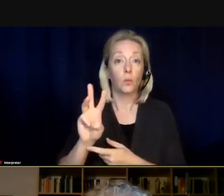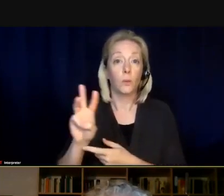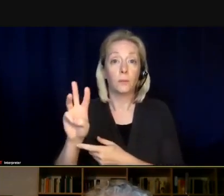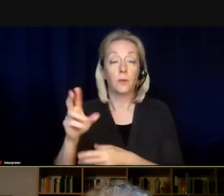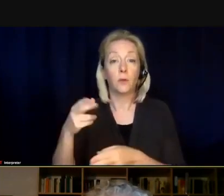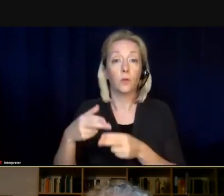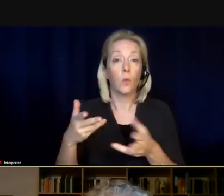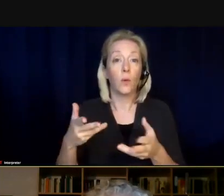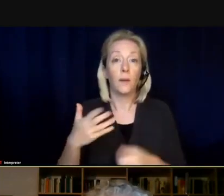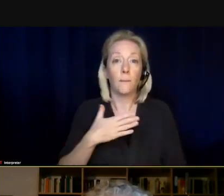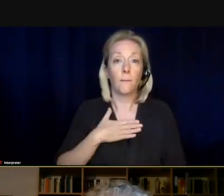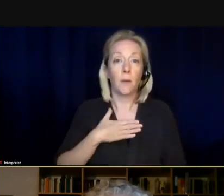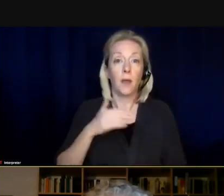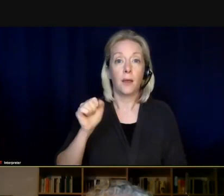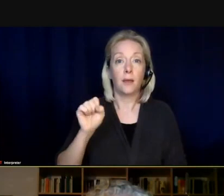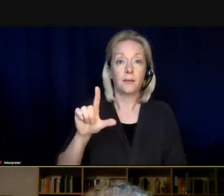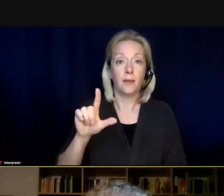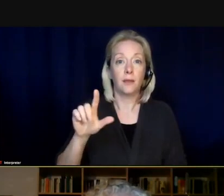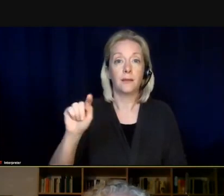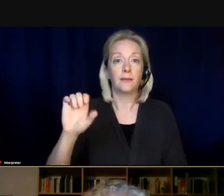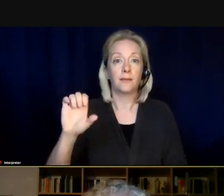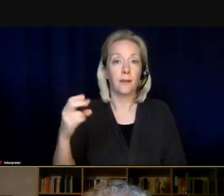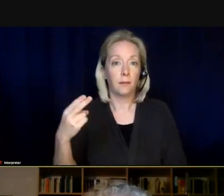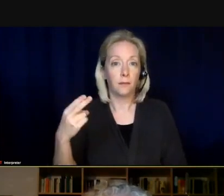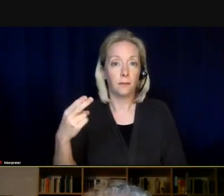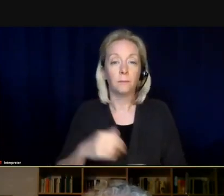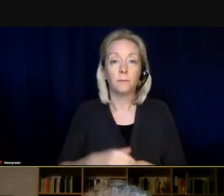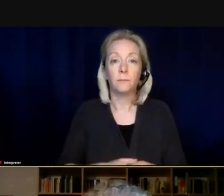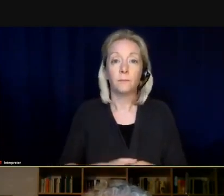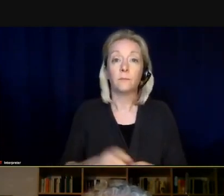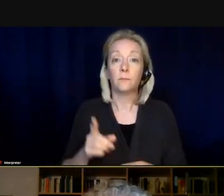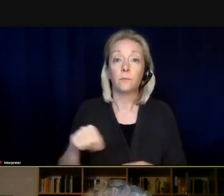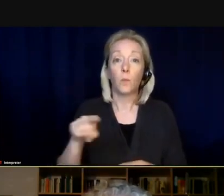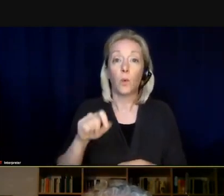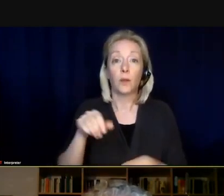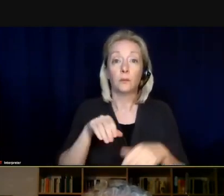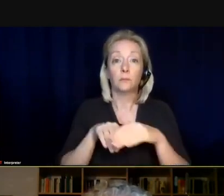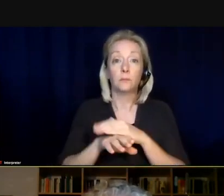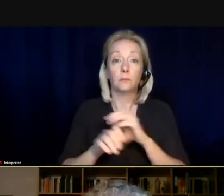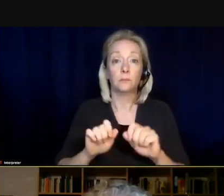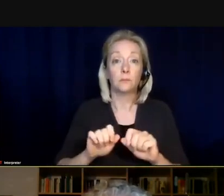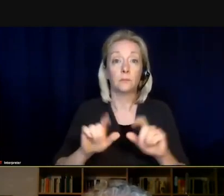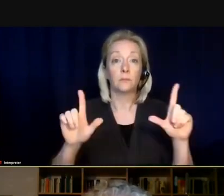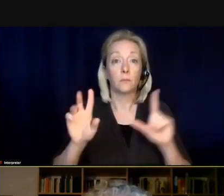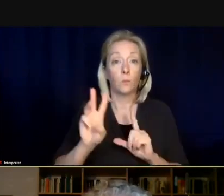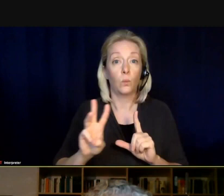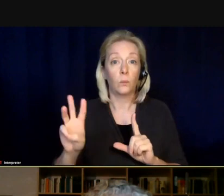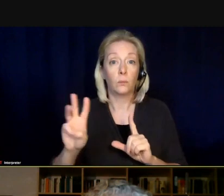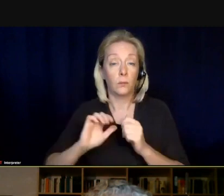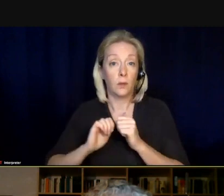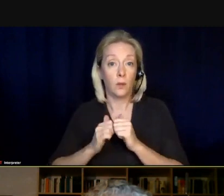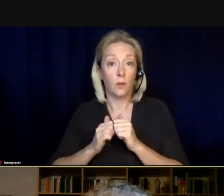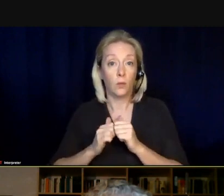called My ASL Tech. And you can access this website either by going